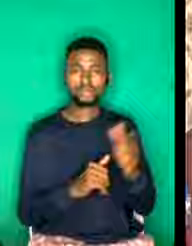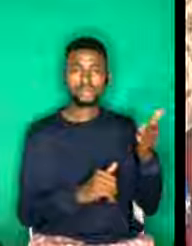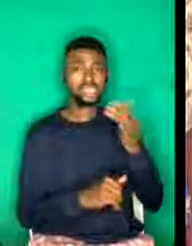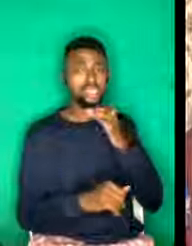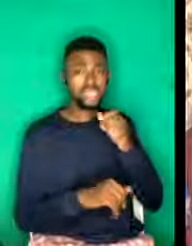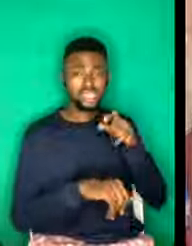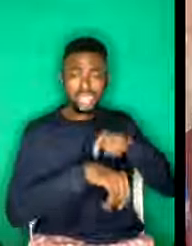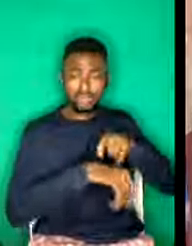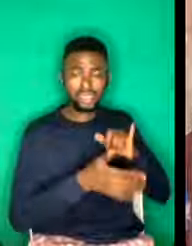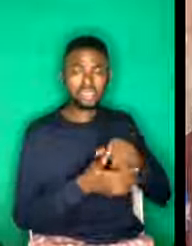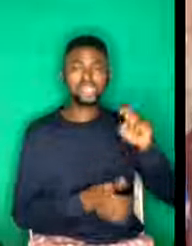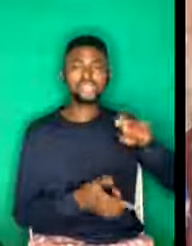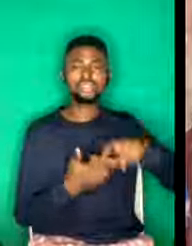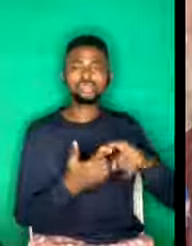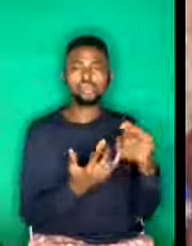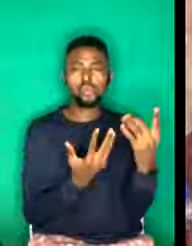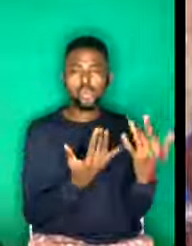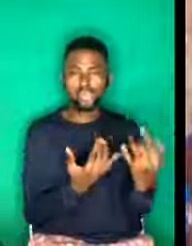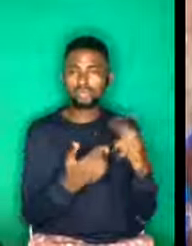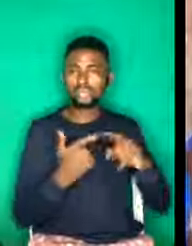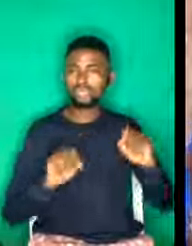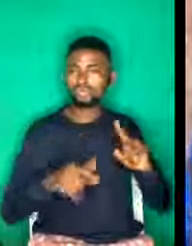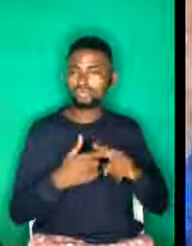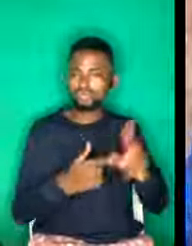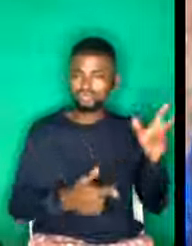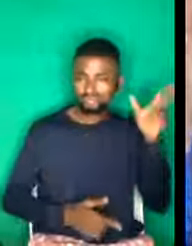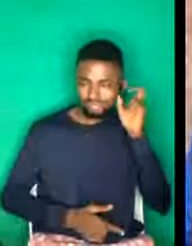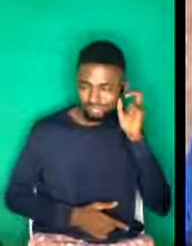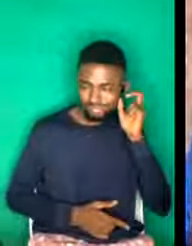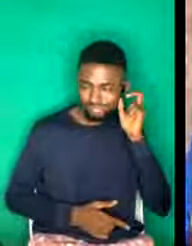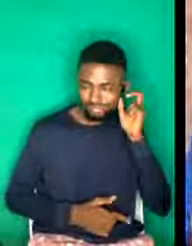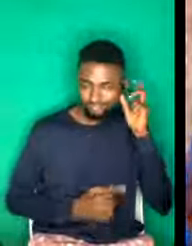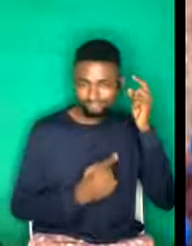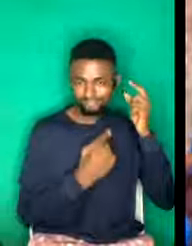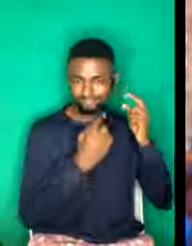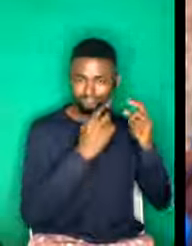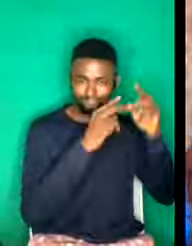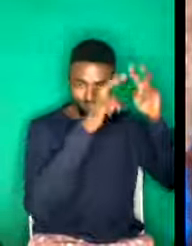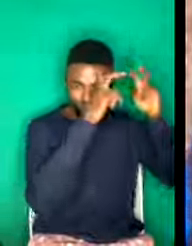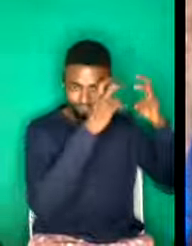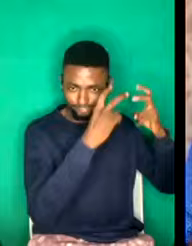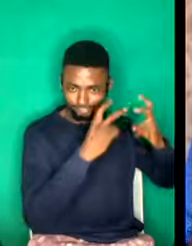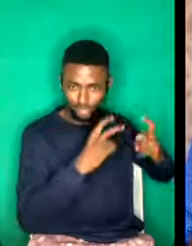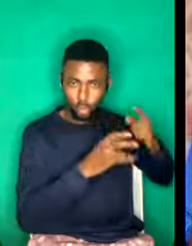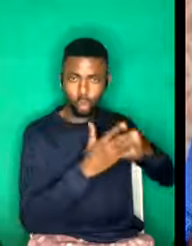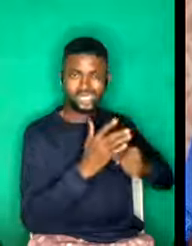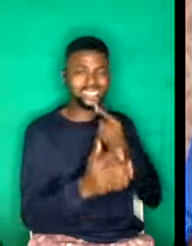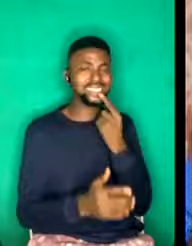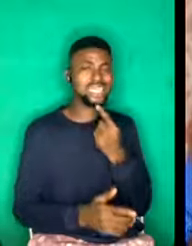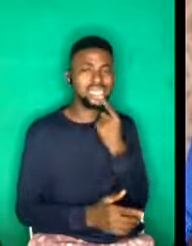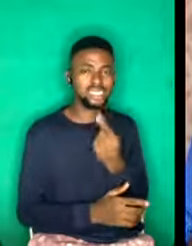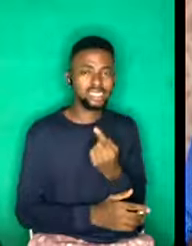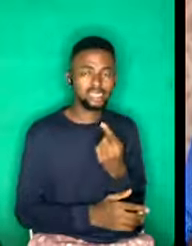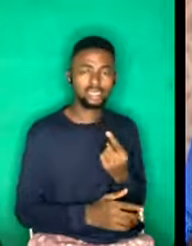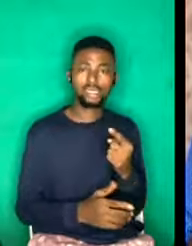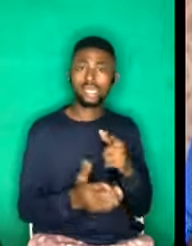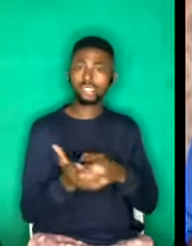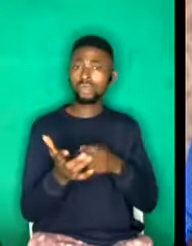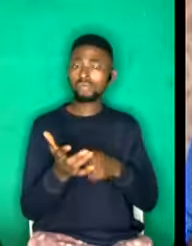to pause to be able to assess what's being spoken. And sometimes it's not